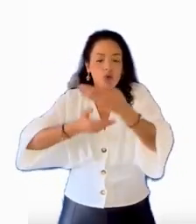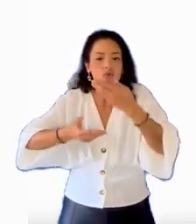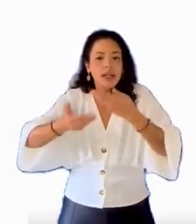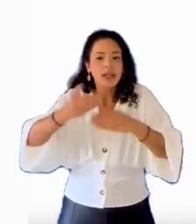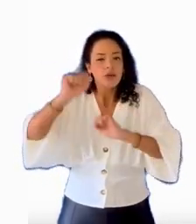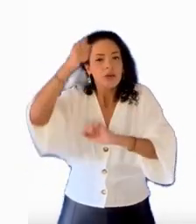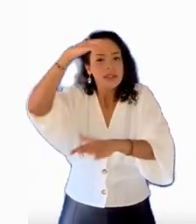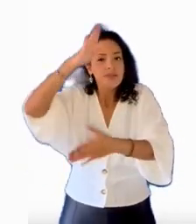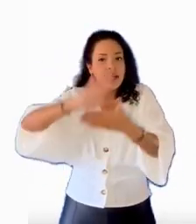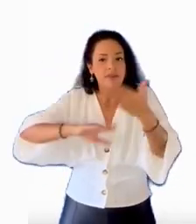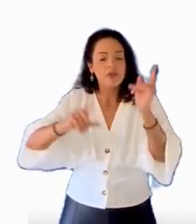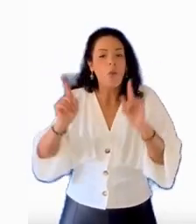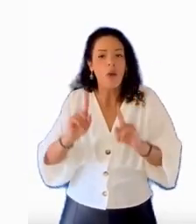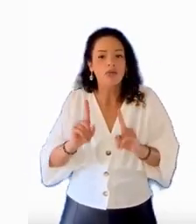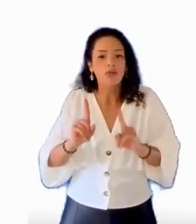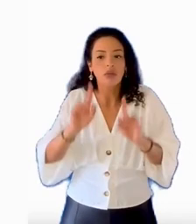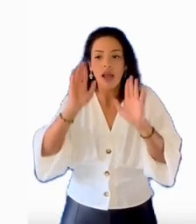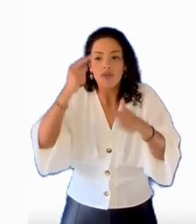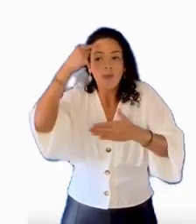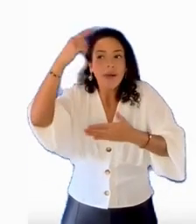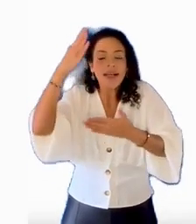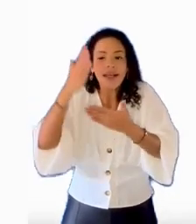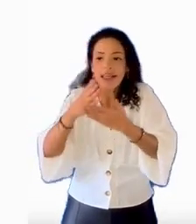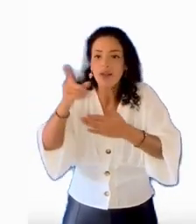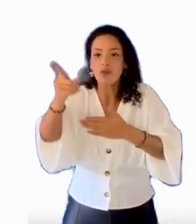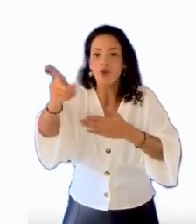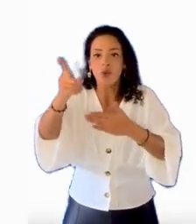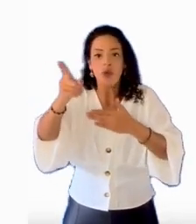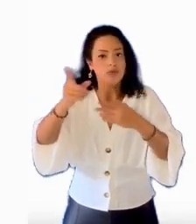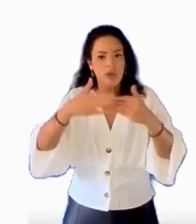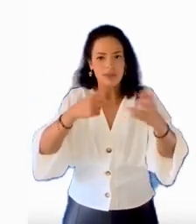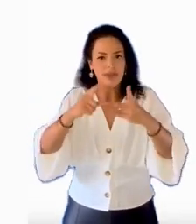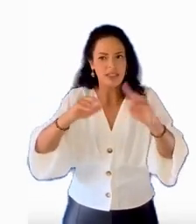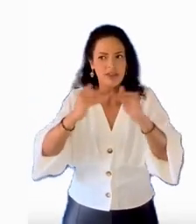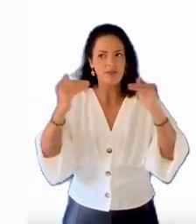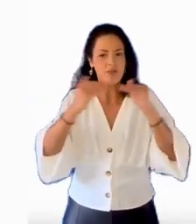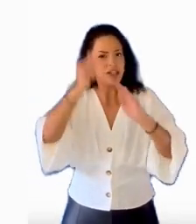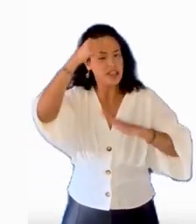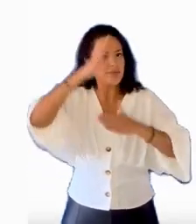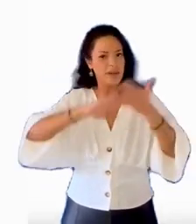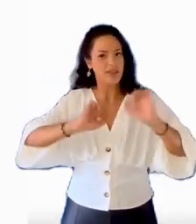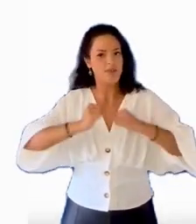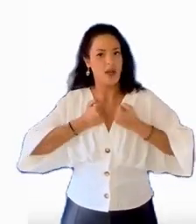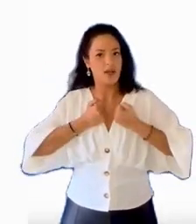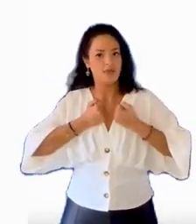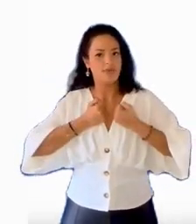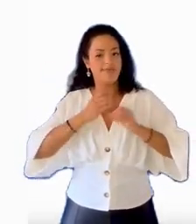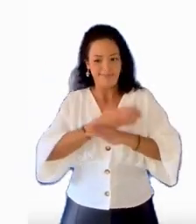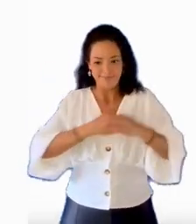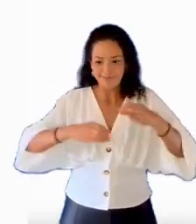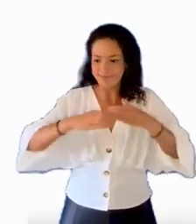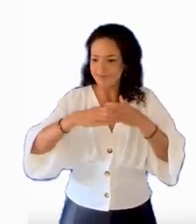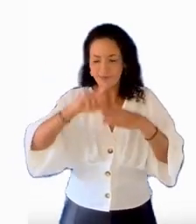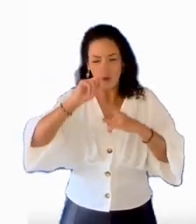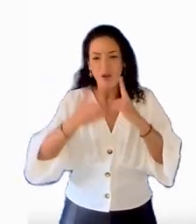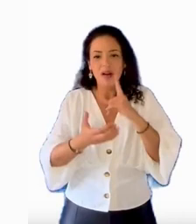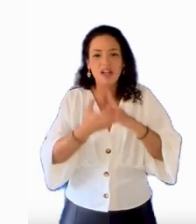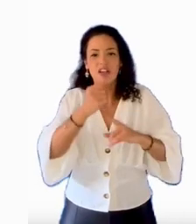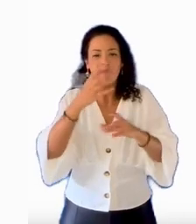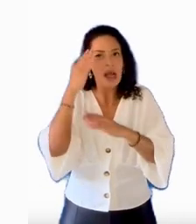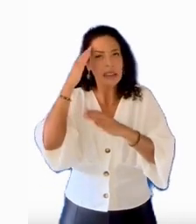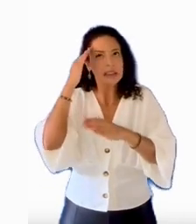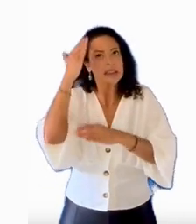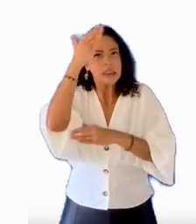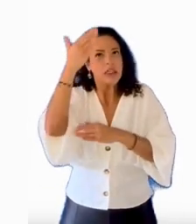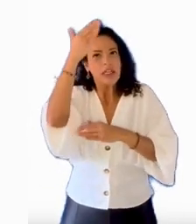shoes and believe you even when it doesn't match my experiences. Empathy cannot be achieved by imagining how someone feels or what it might